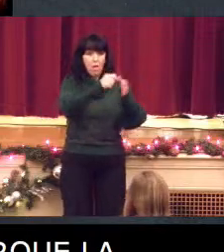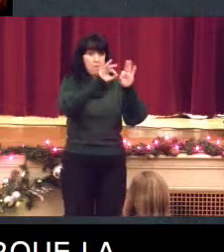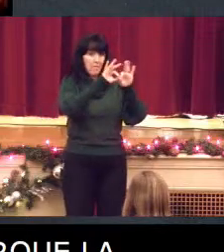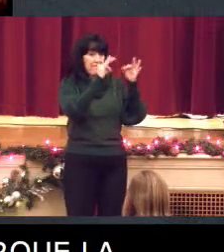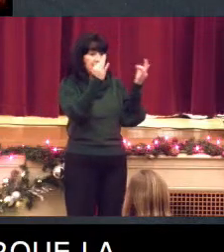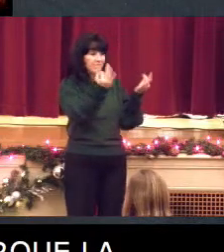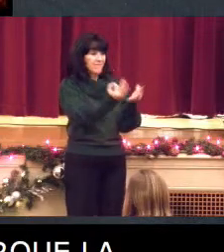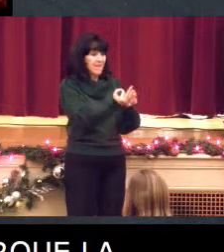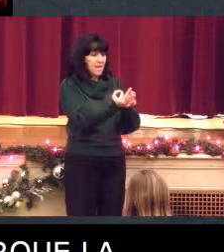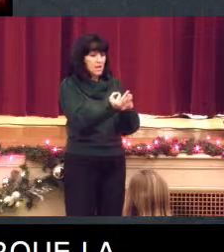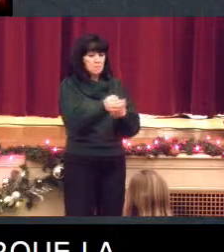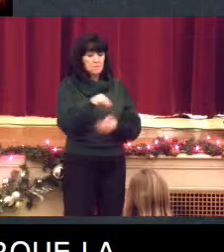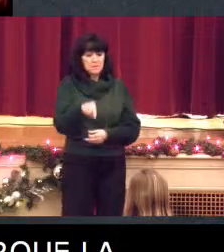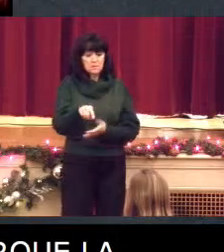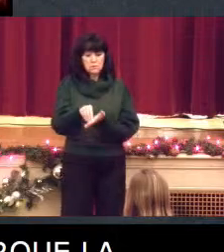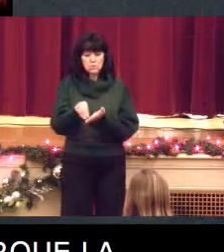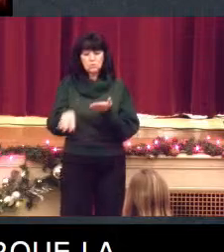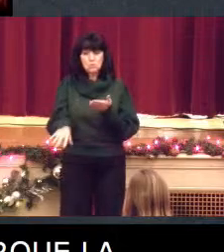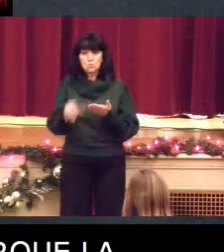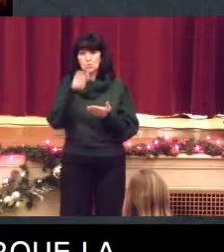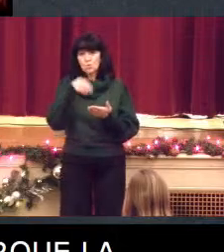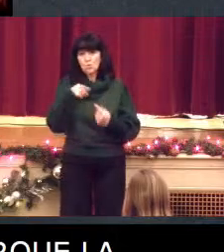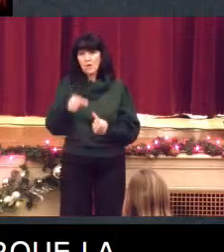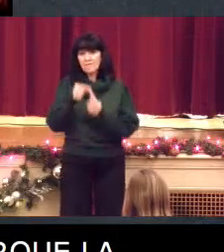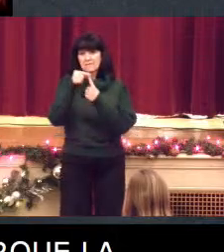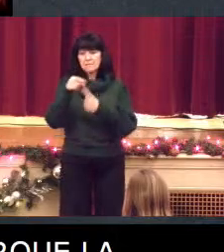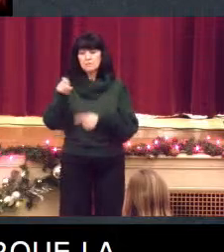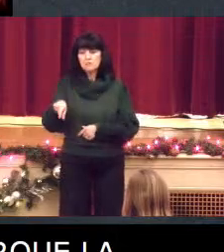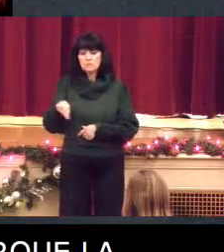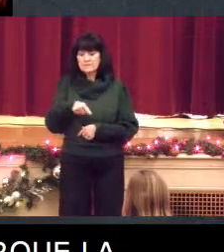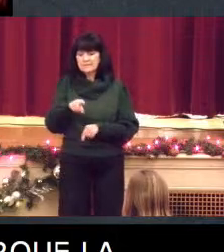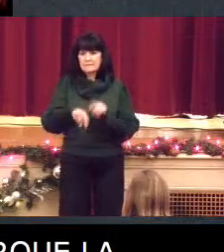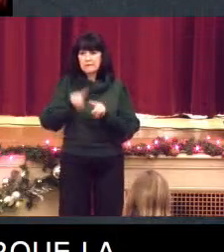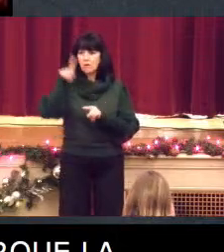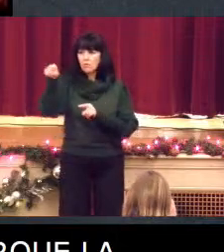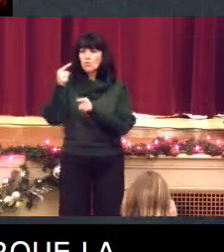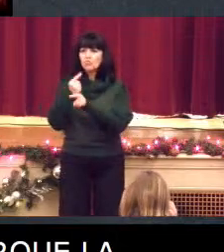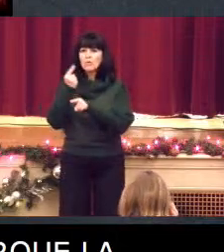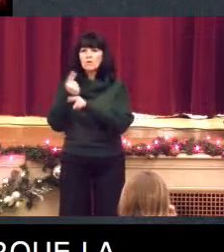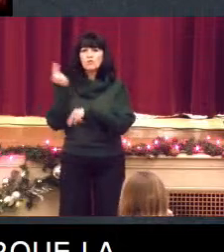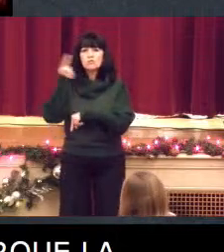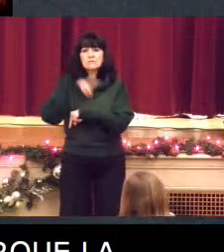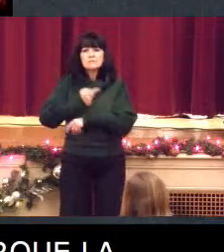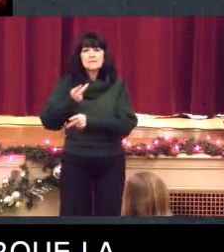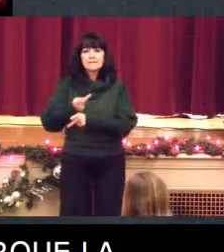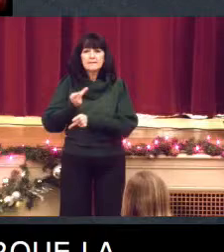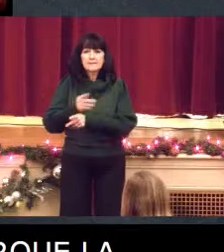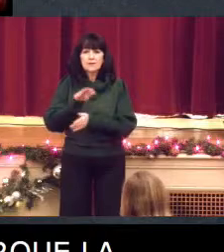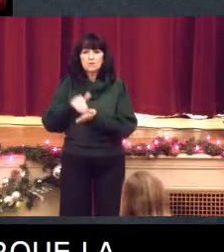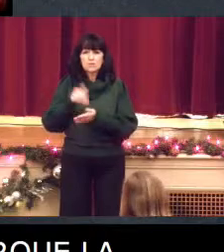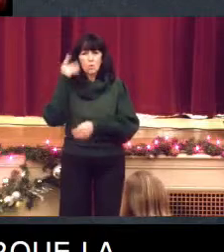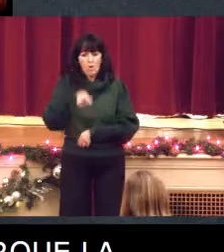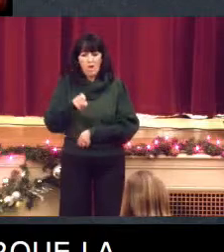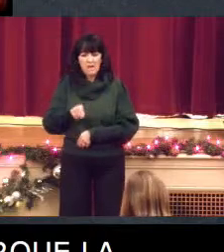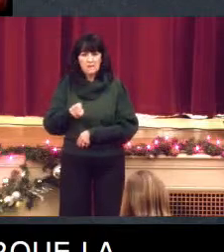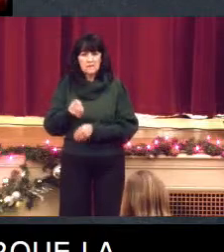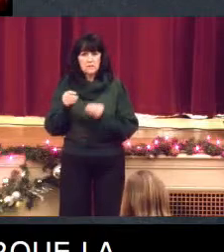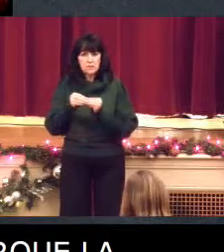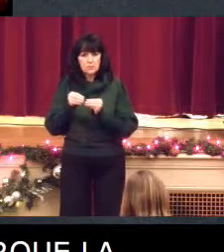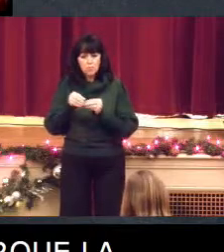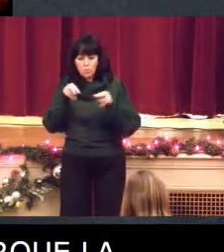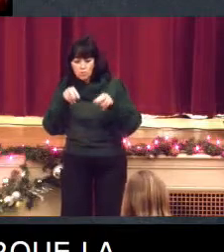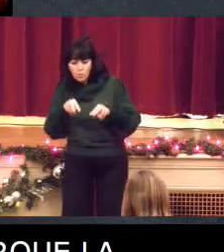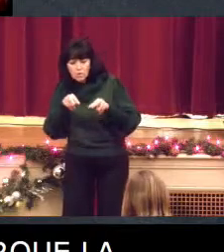needs kids that can't go to regular daycare centers because they need supervision or because they